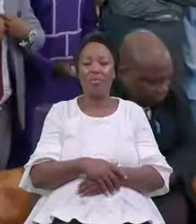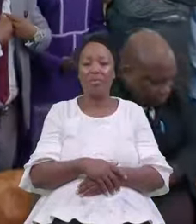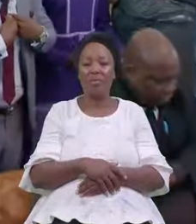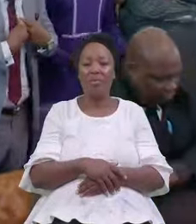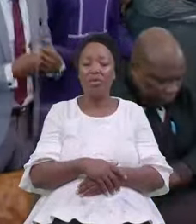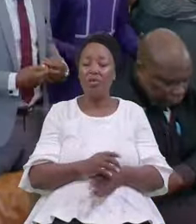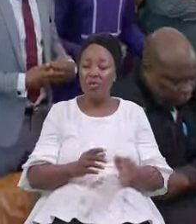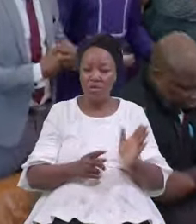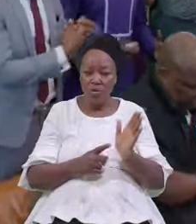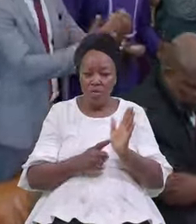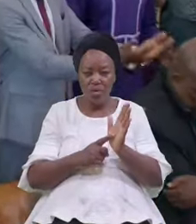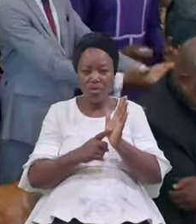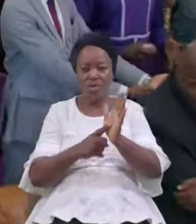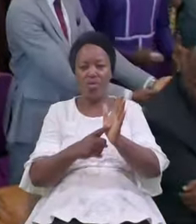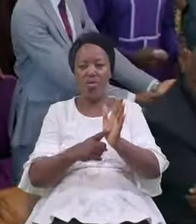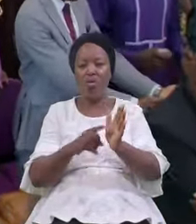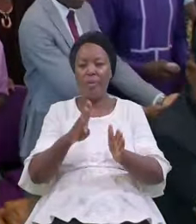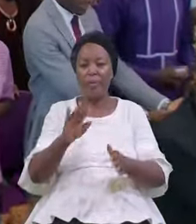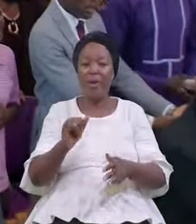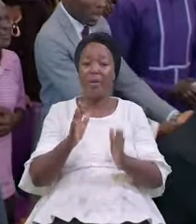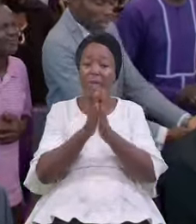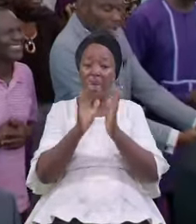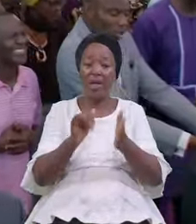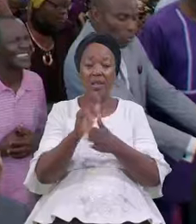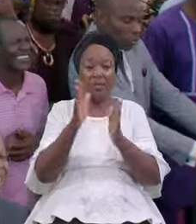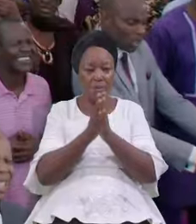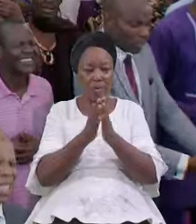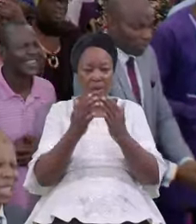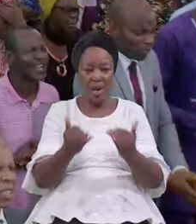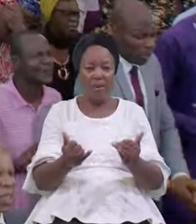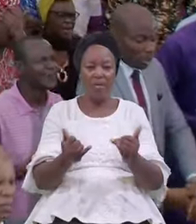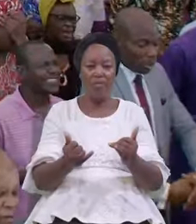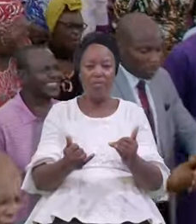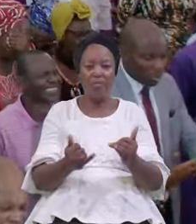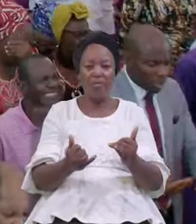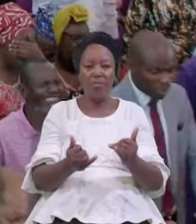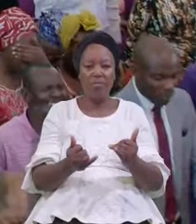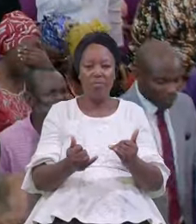Show by the prayer you pray. Show